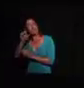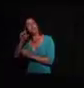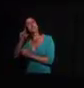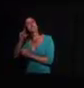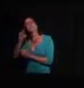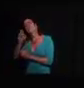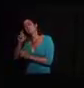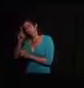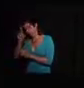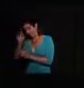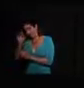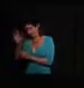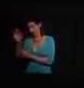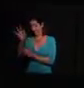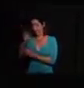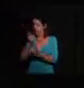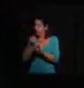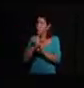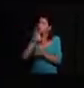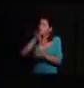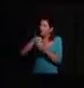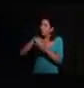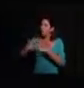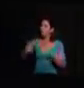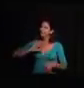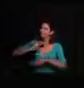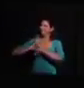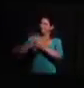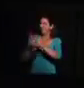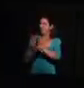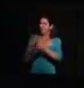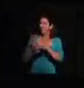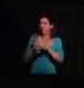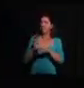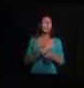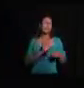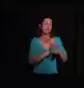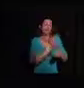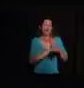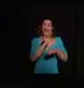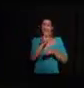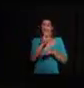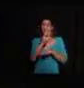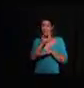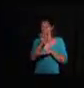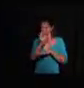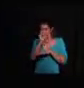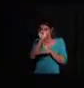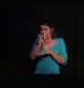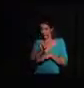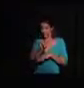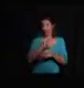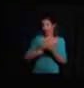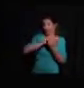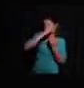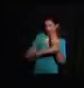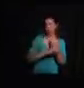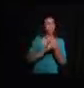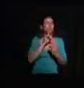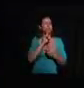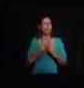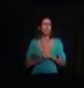this partnership together as well. The Business Abilities program is so inspirational, because you see so many